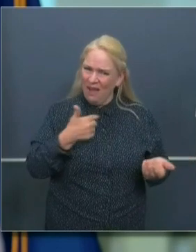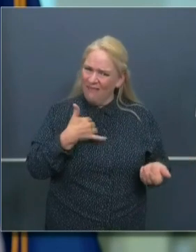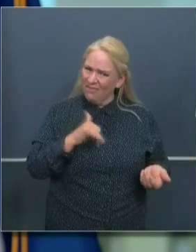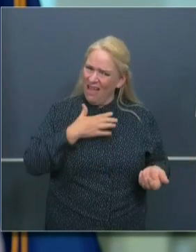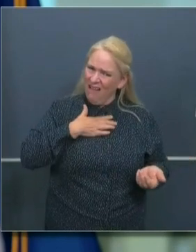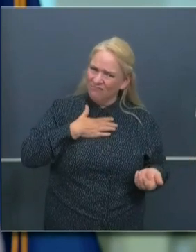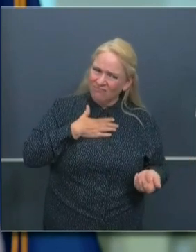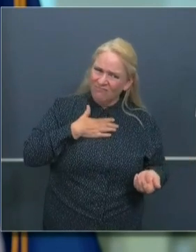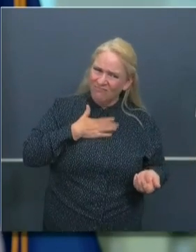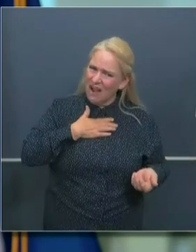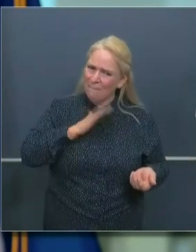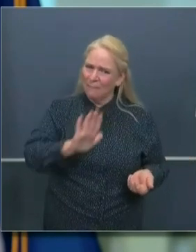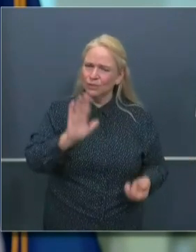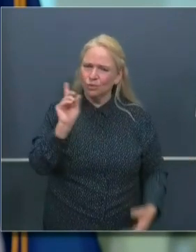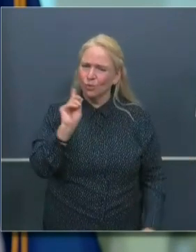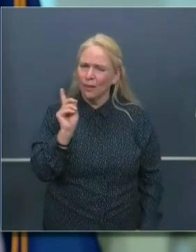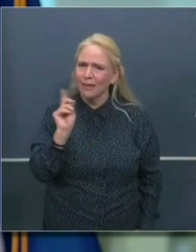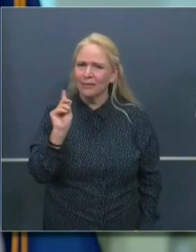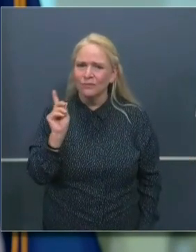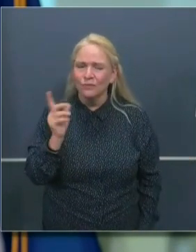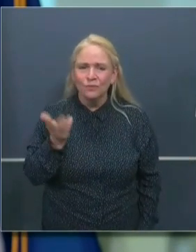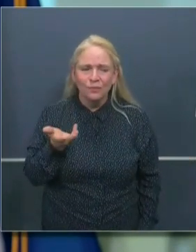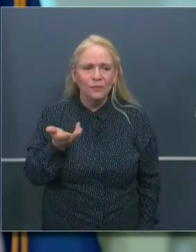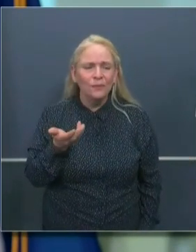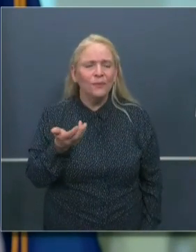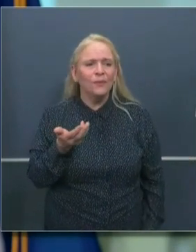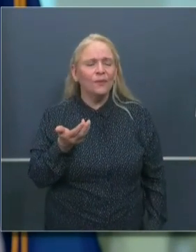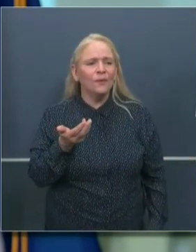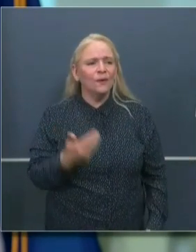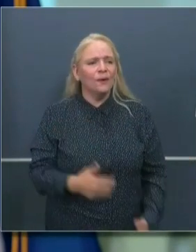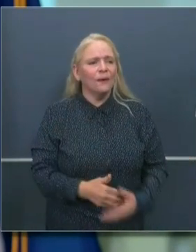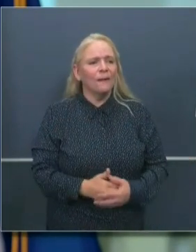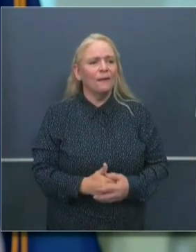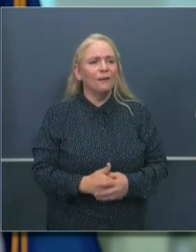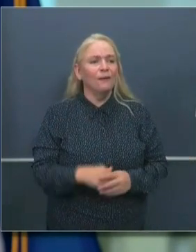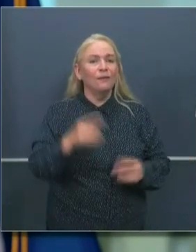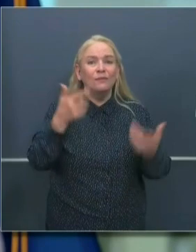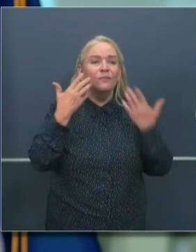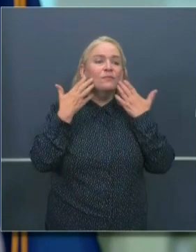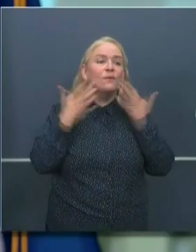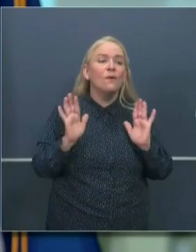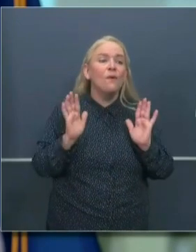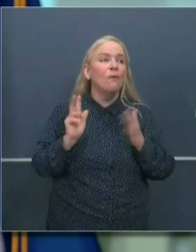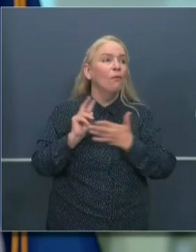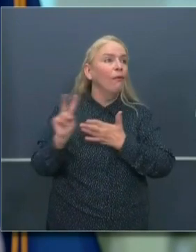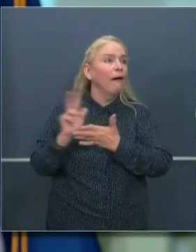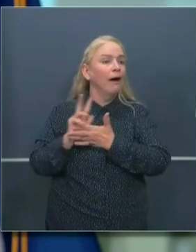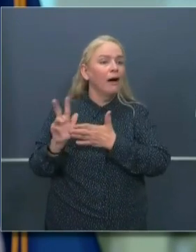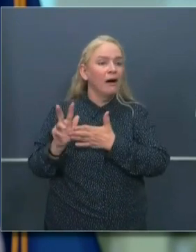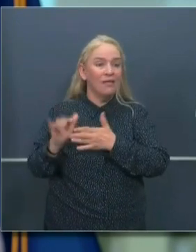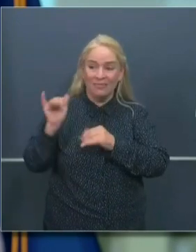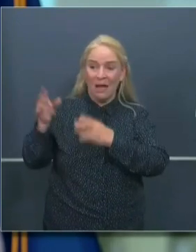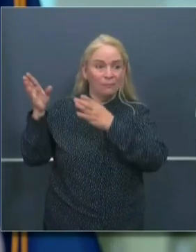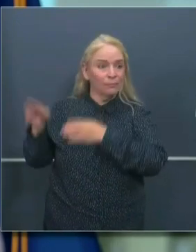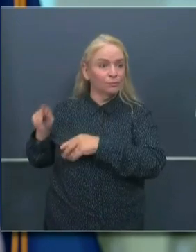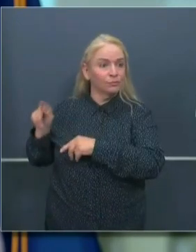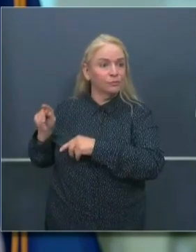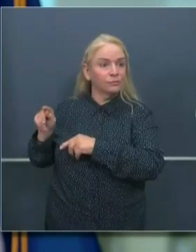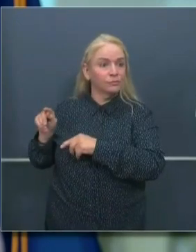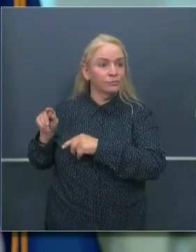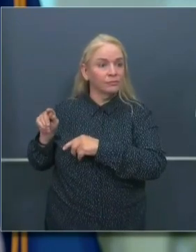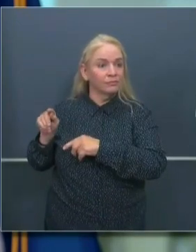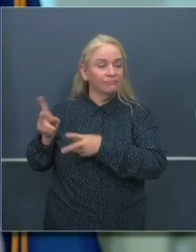symptoms of feeling ill, and you may have spread that disease to someone and never known that 3 weeks later that person may be